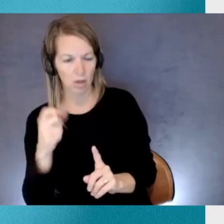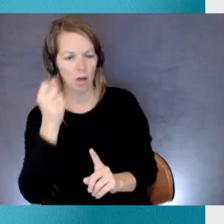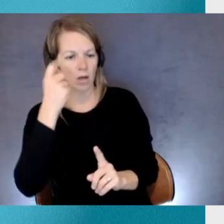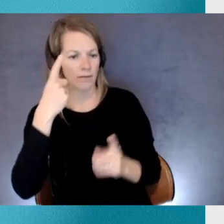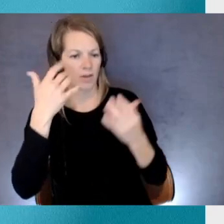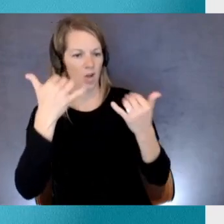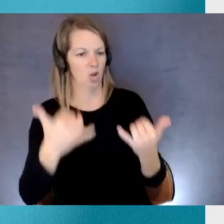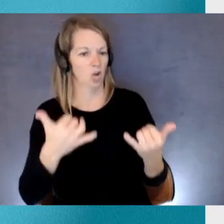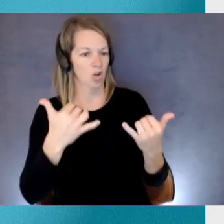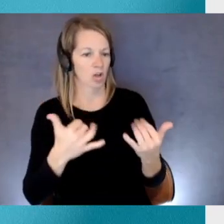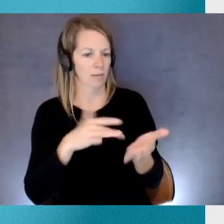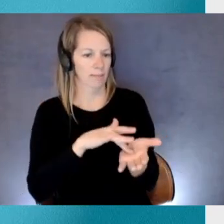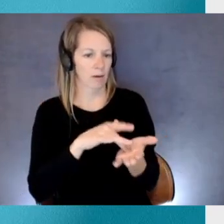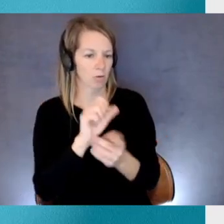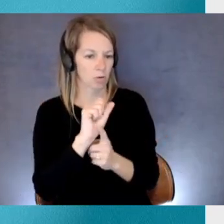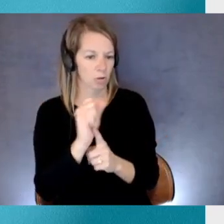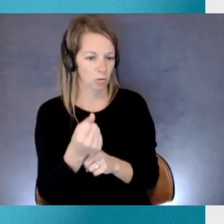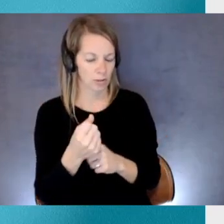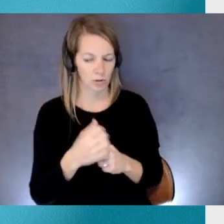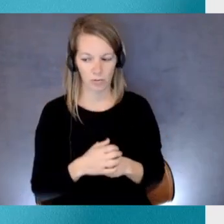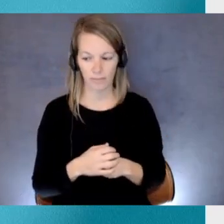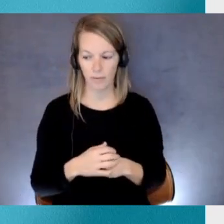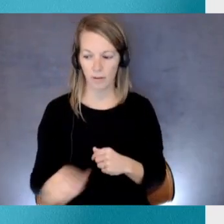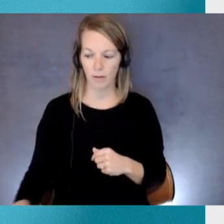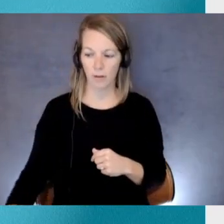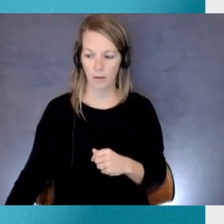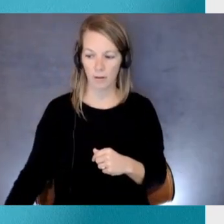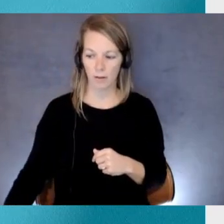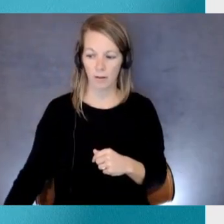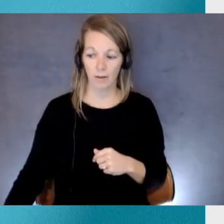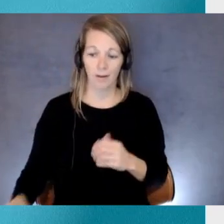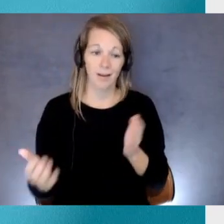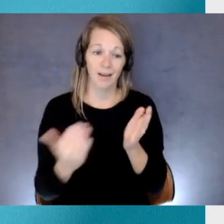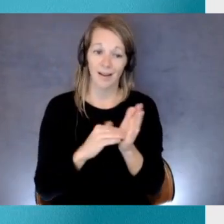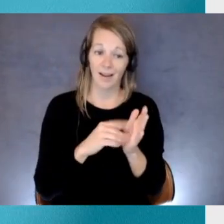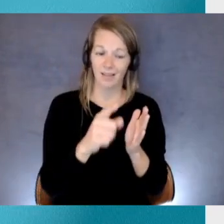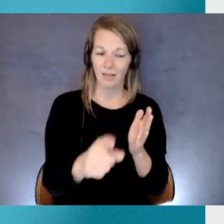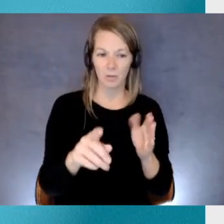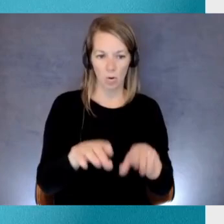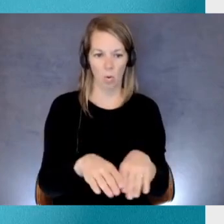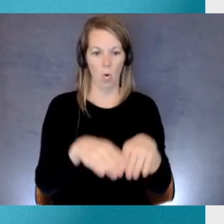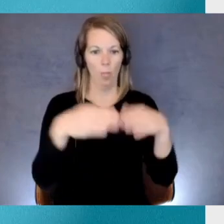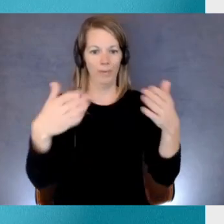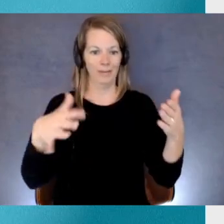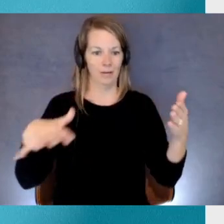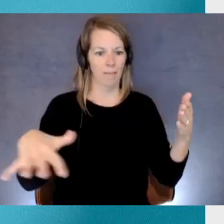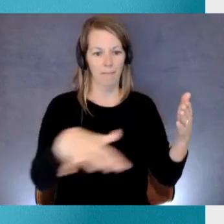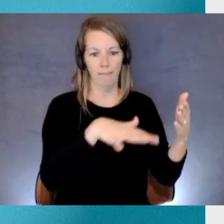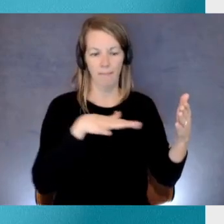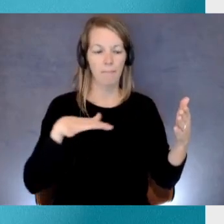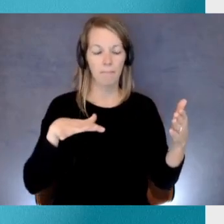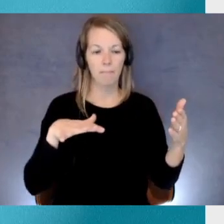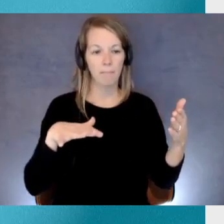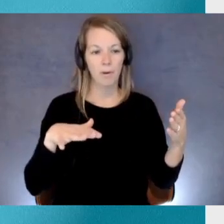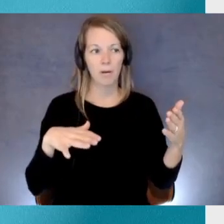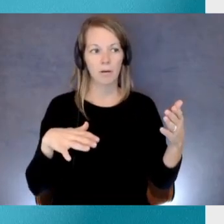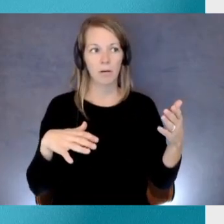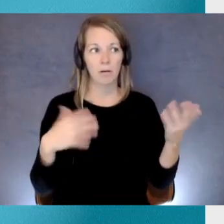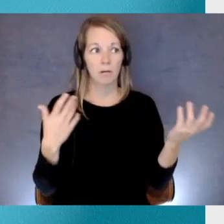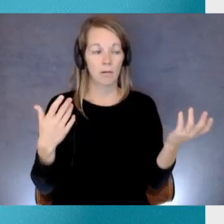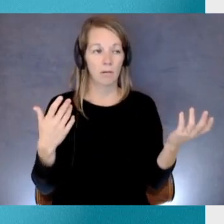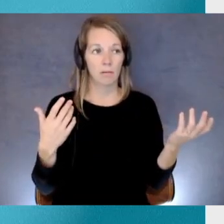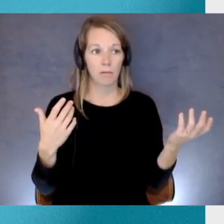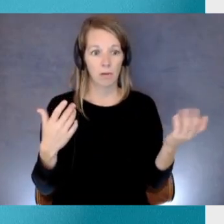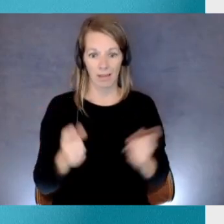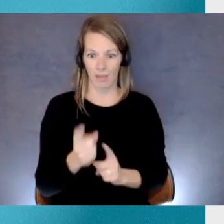medical situation. And so again, this kind of opens up this space, not just necessarily even just in the